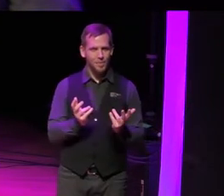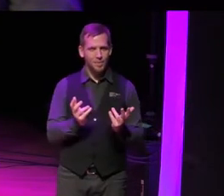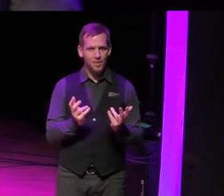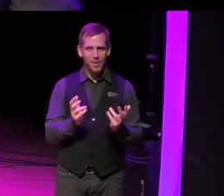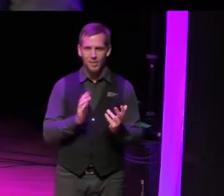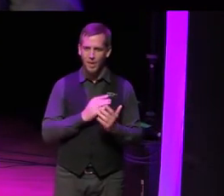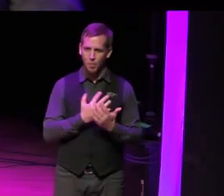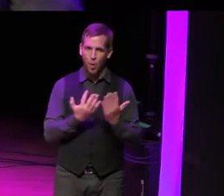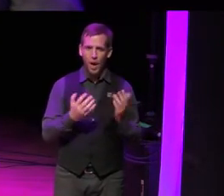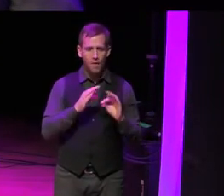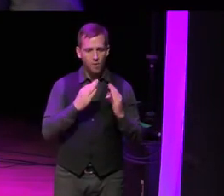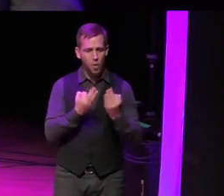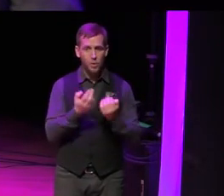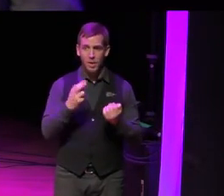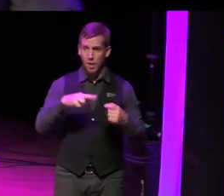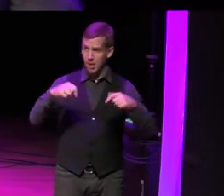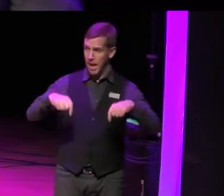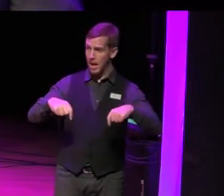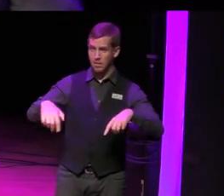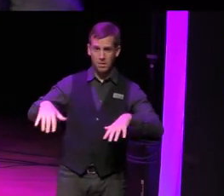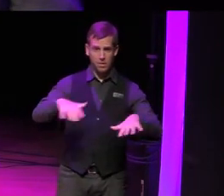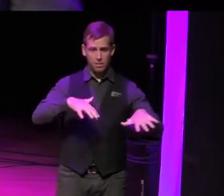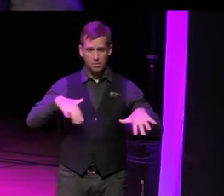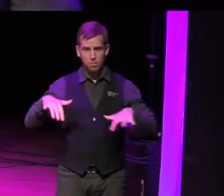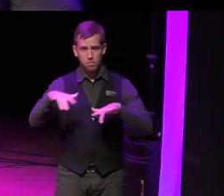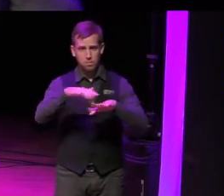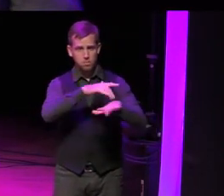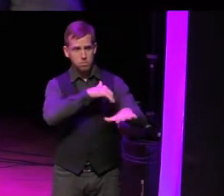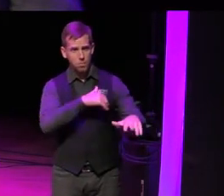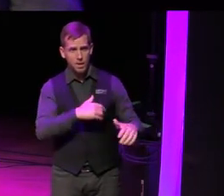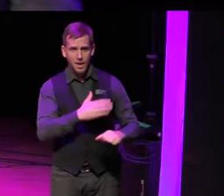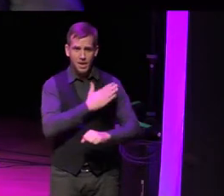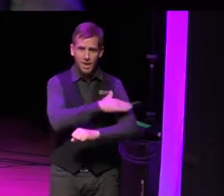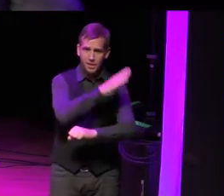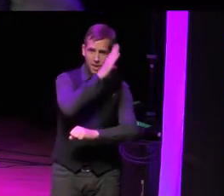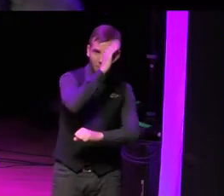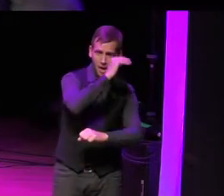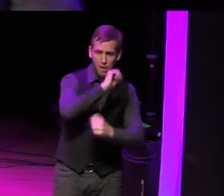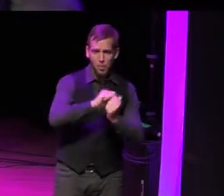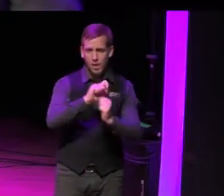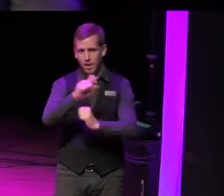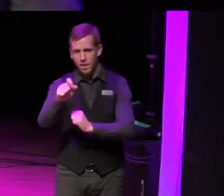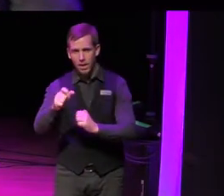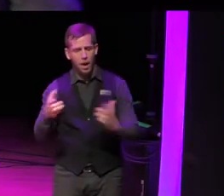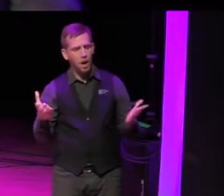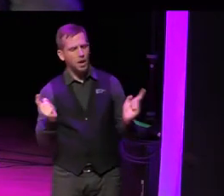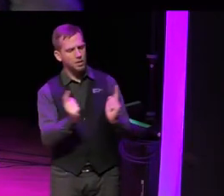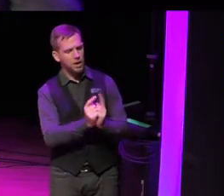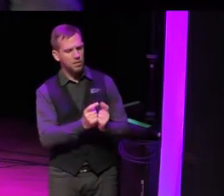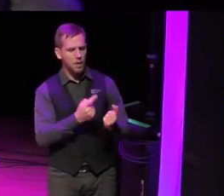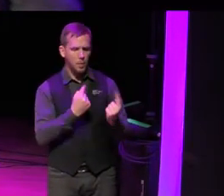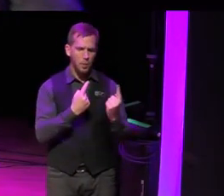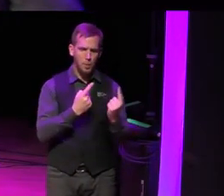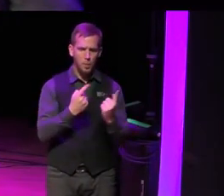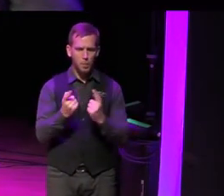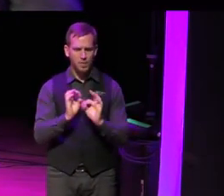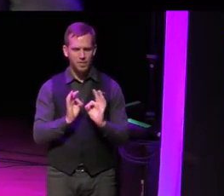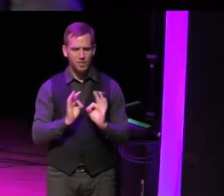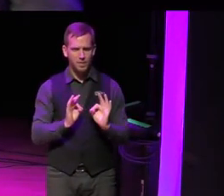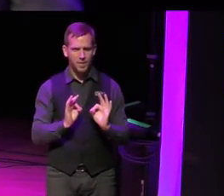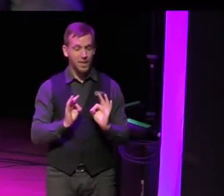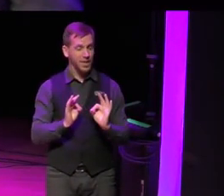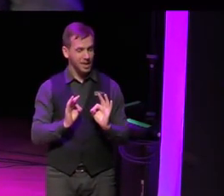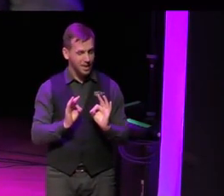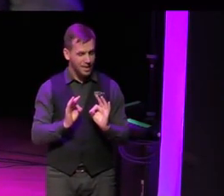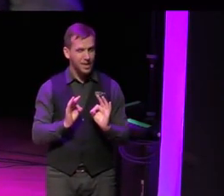this, and we can mix business and civil servants and politicians, and we have a dialogue. It's a consensus-oriented society.